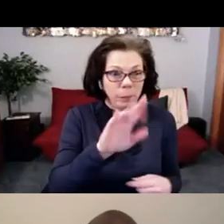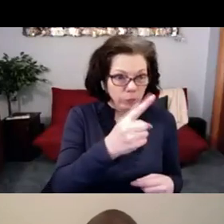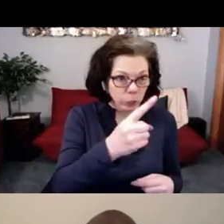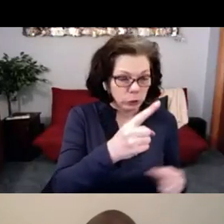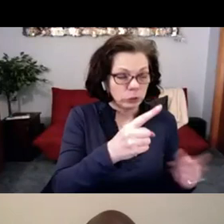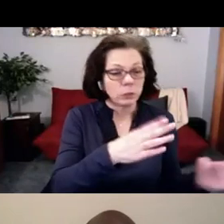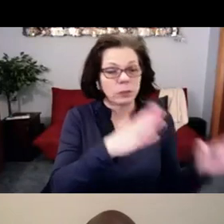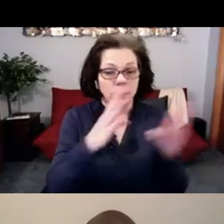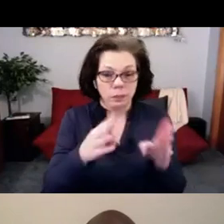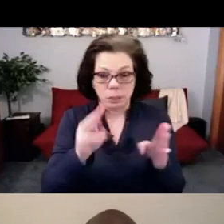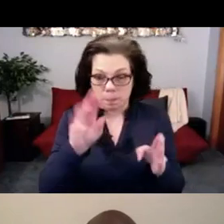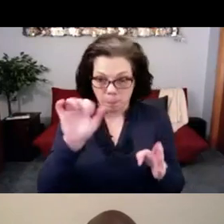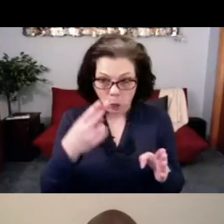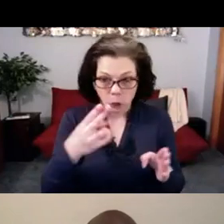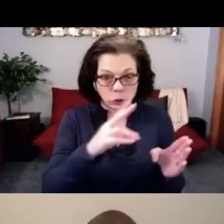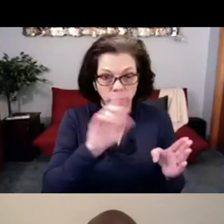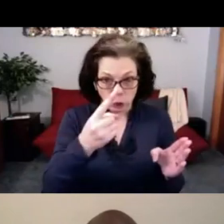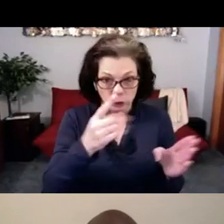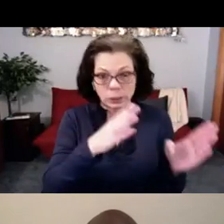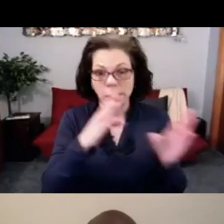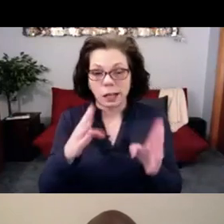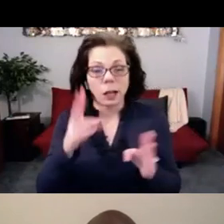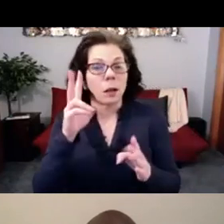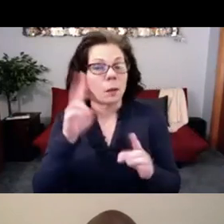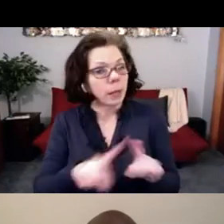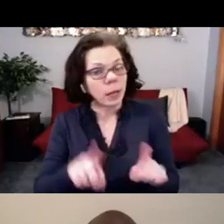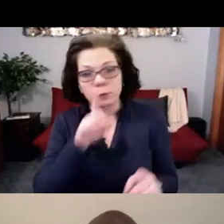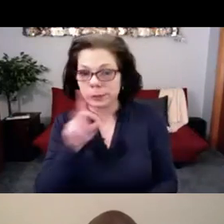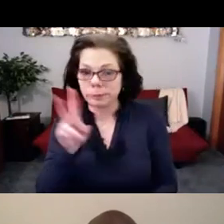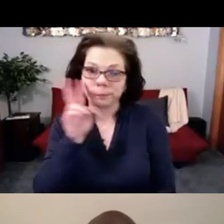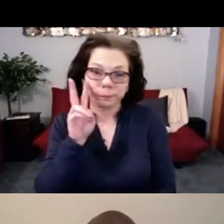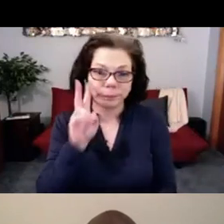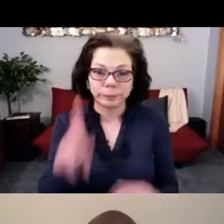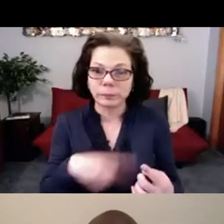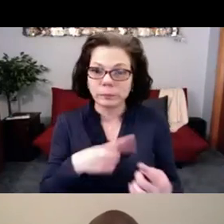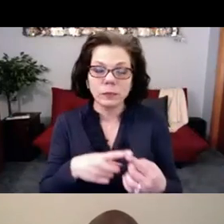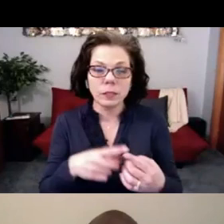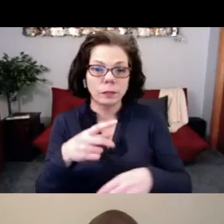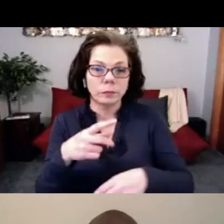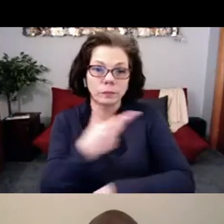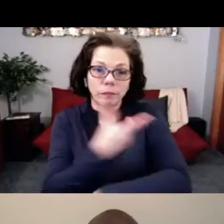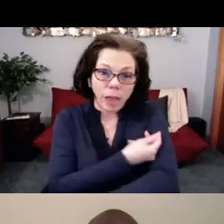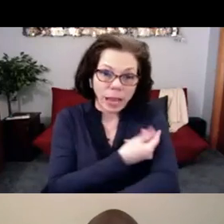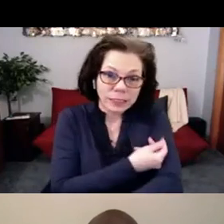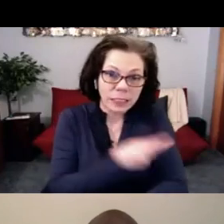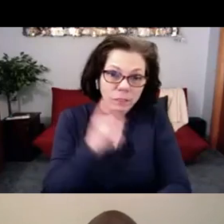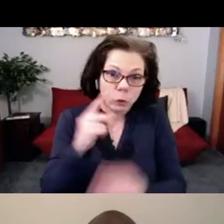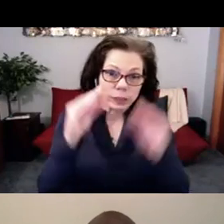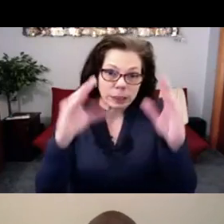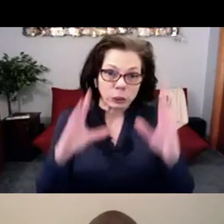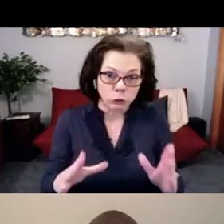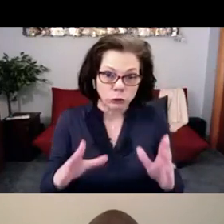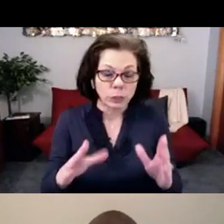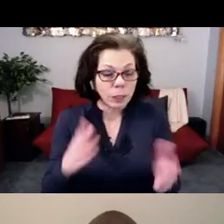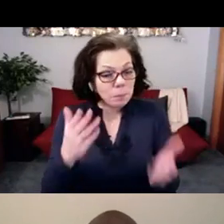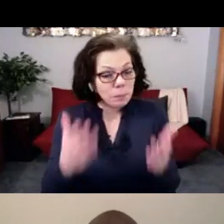time frame and how the vaccine rolls out for educators could and will likely significantly change the guidance and the